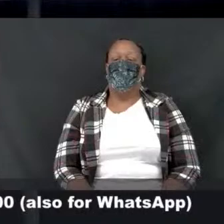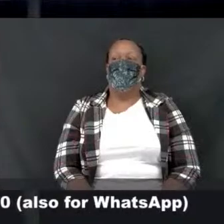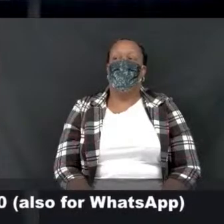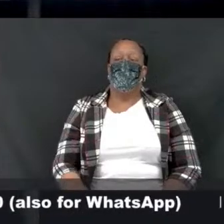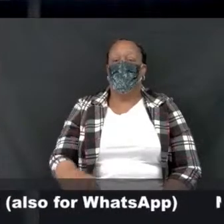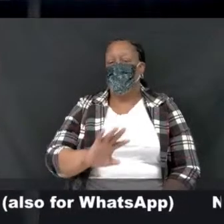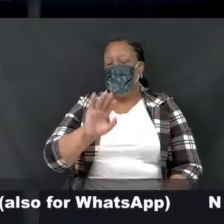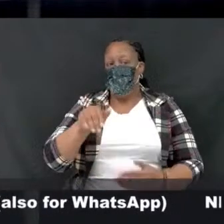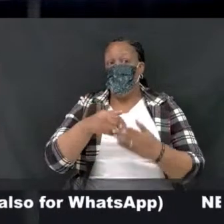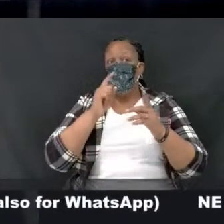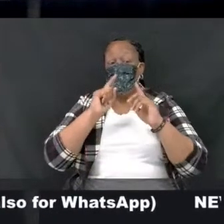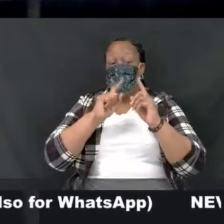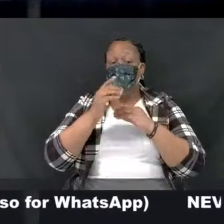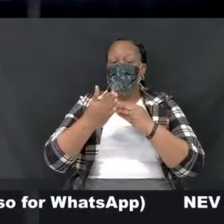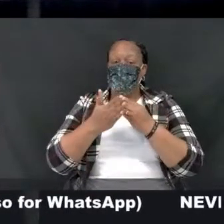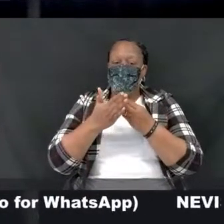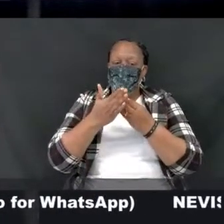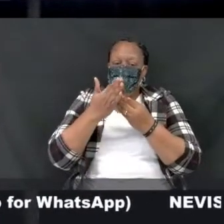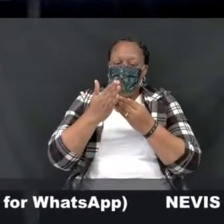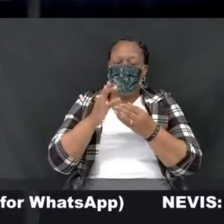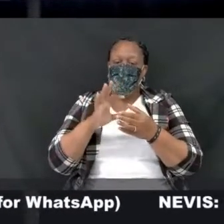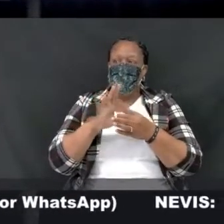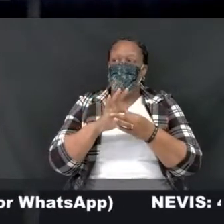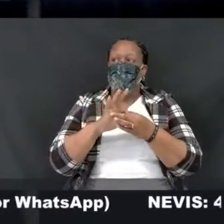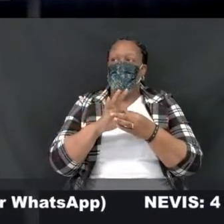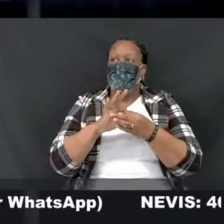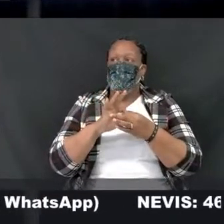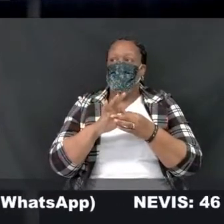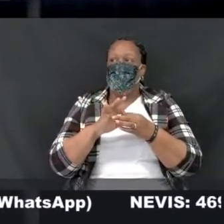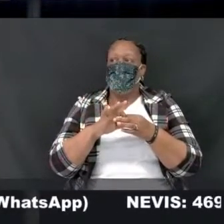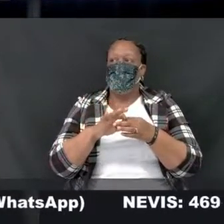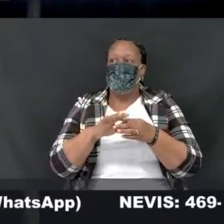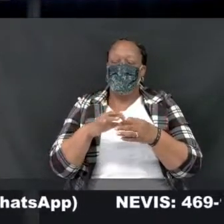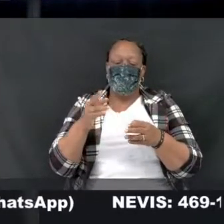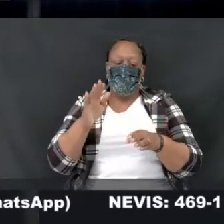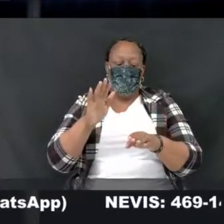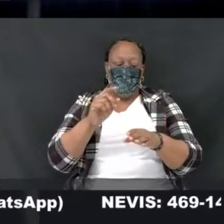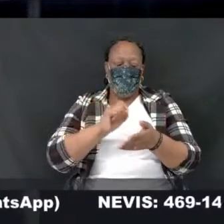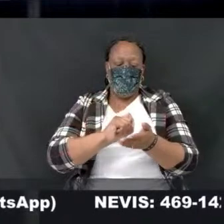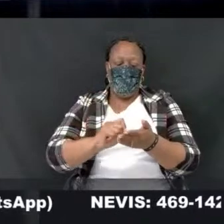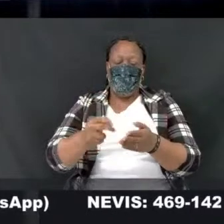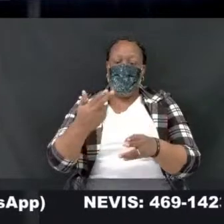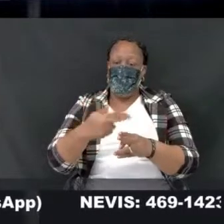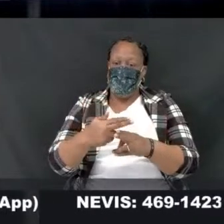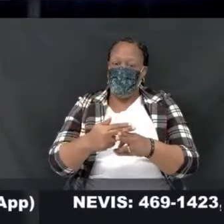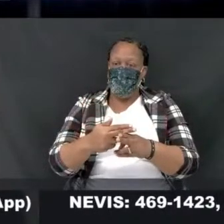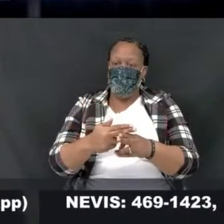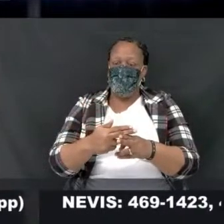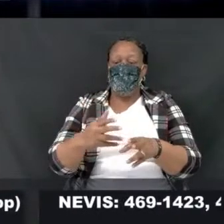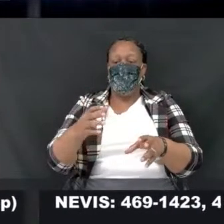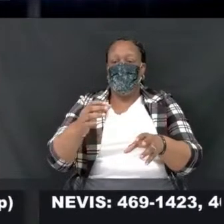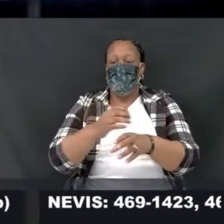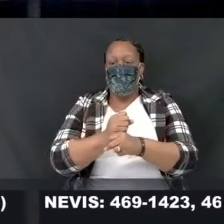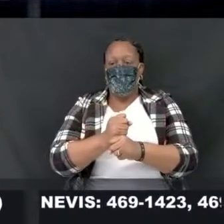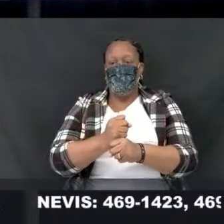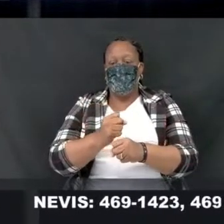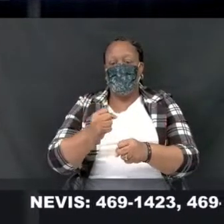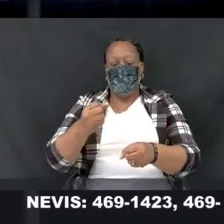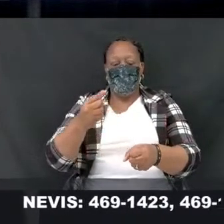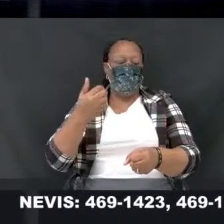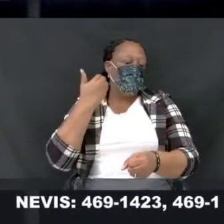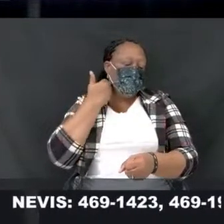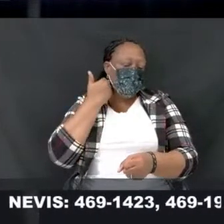COVID-19 restrictions, the recording of names, the temperature checks, etc. Again, we are appealing to